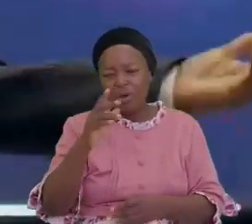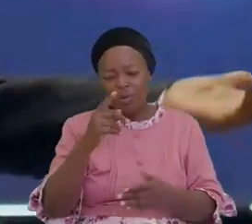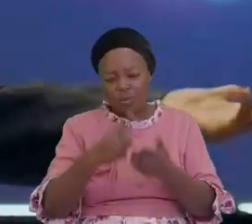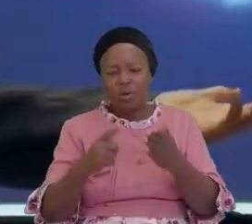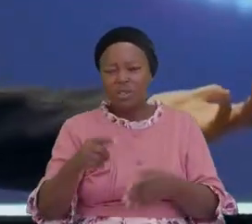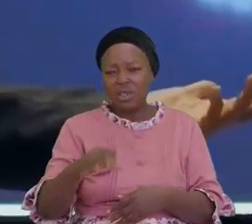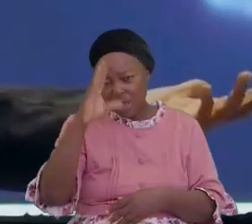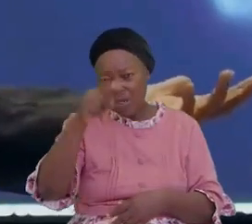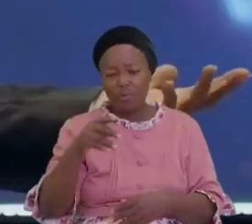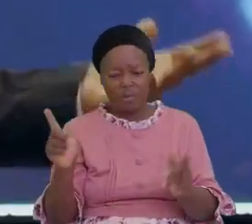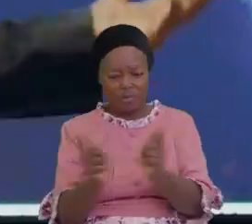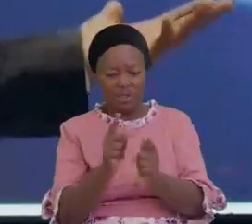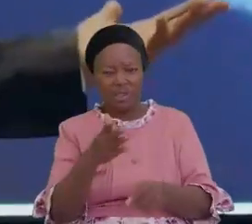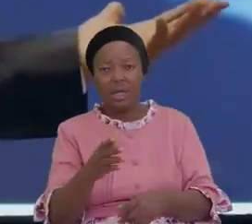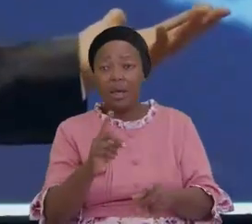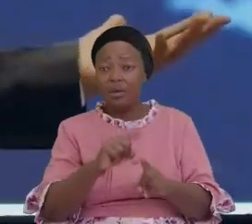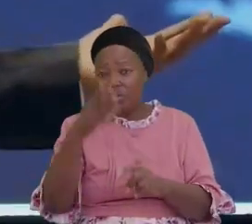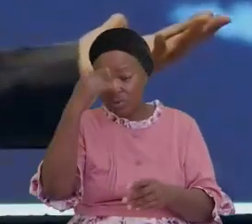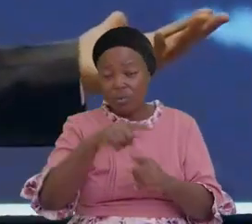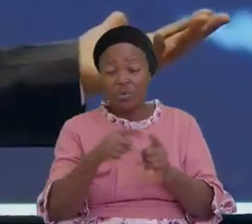And you know, when you are ignorant, you're happy.